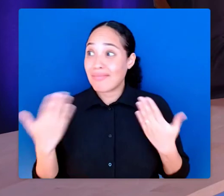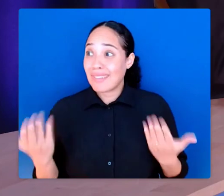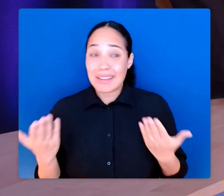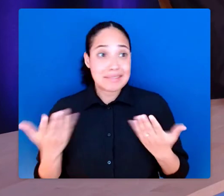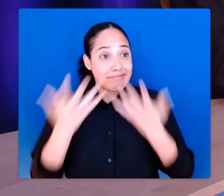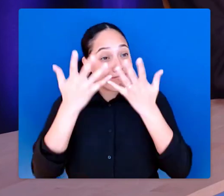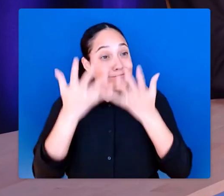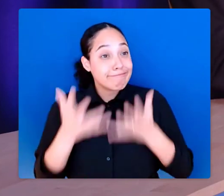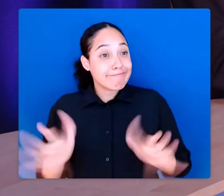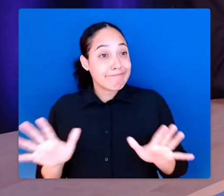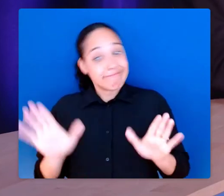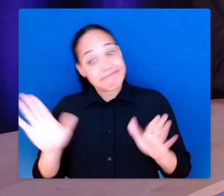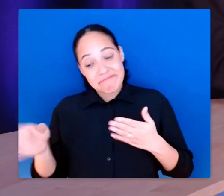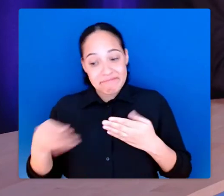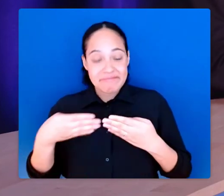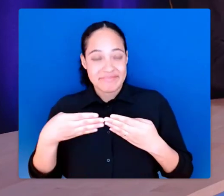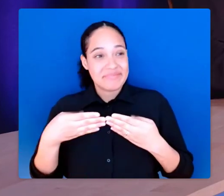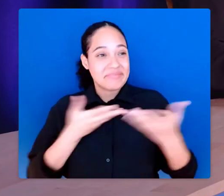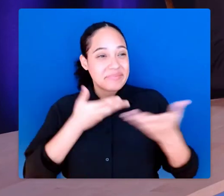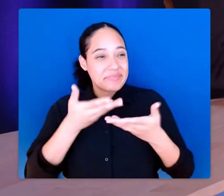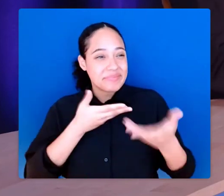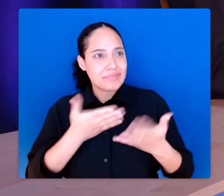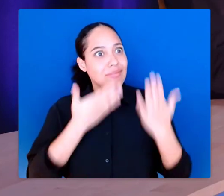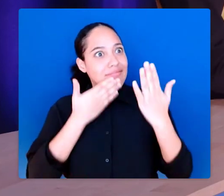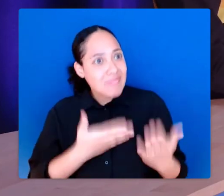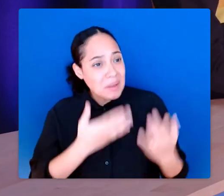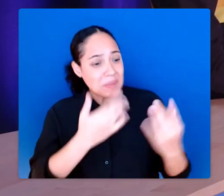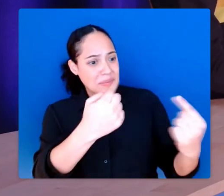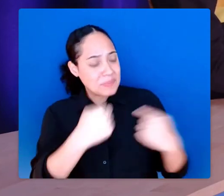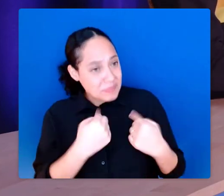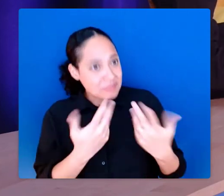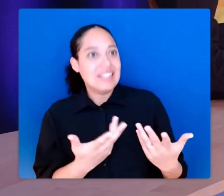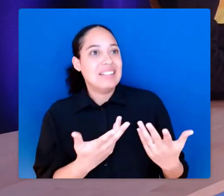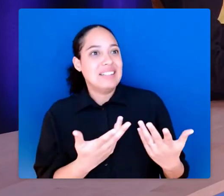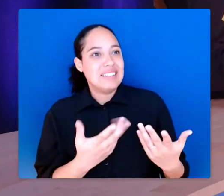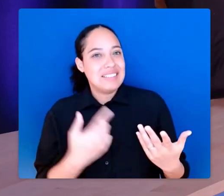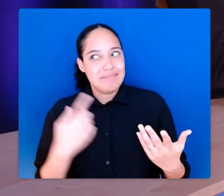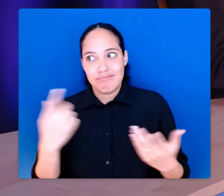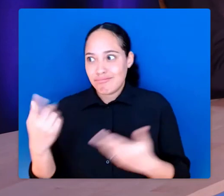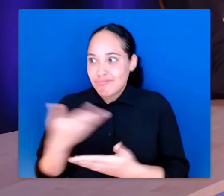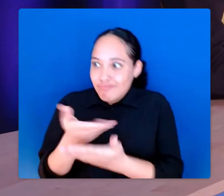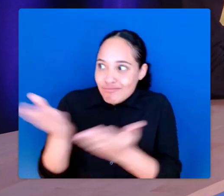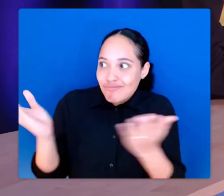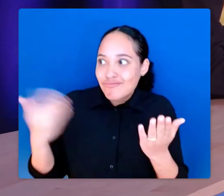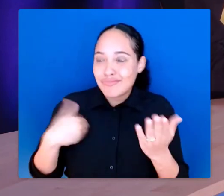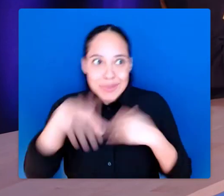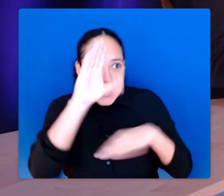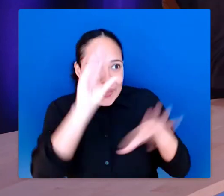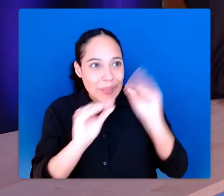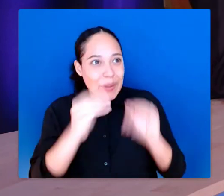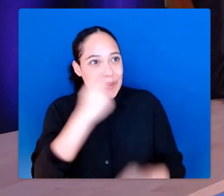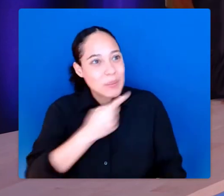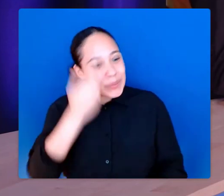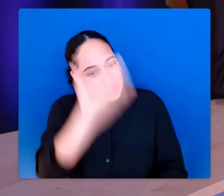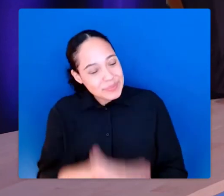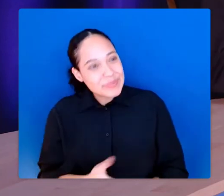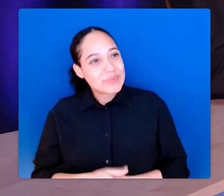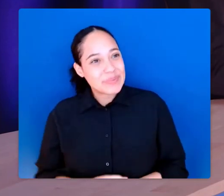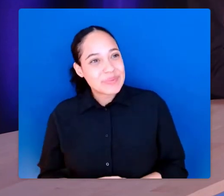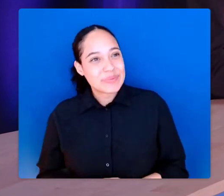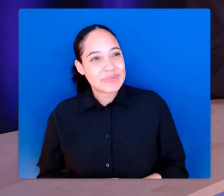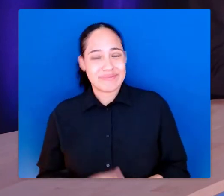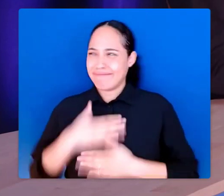MVP and AI stuff. But that does not, so a lot of fresh graduates which I'm hiring right now in Avanart for analytics, both data,